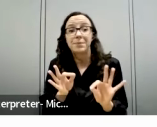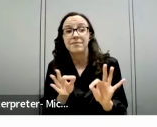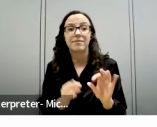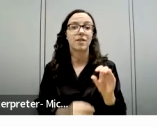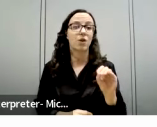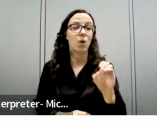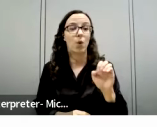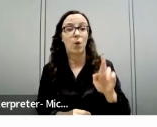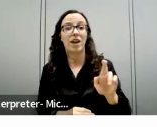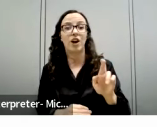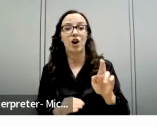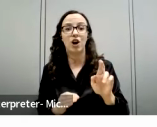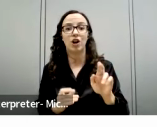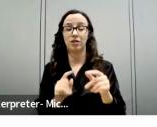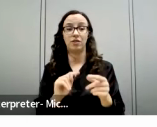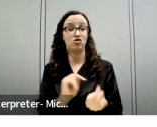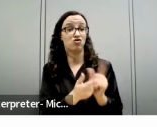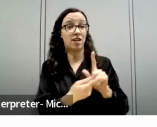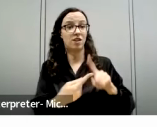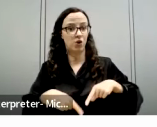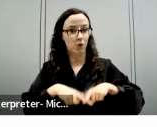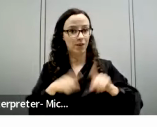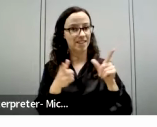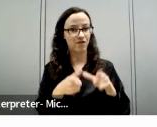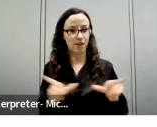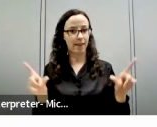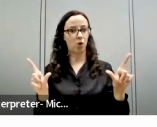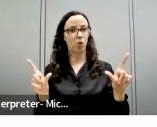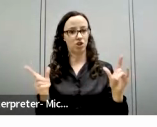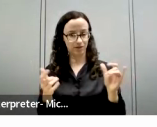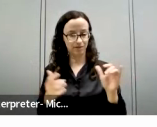and translating it to a different language, that would still count as